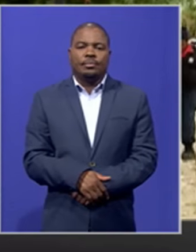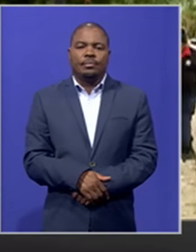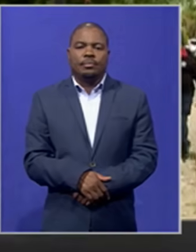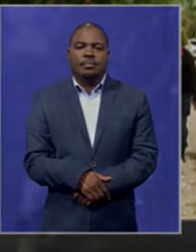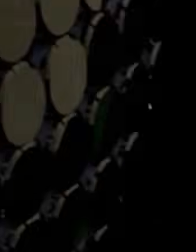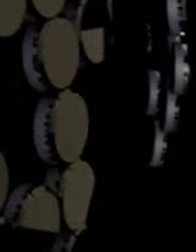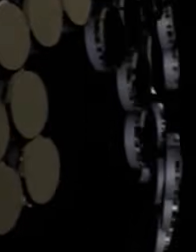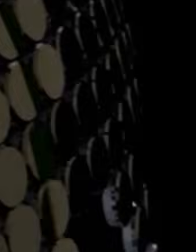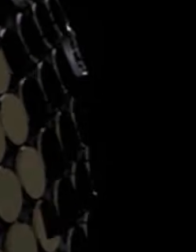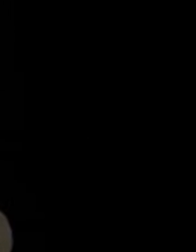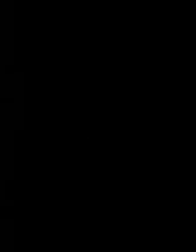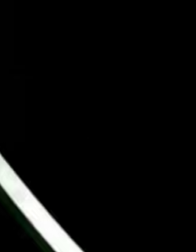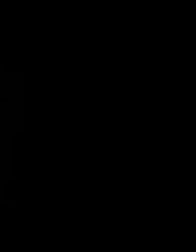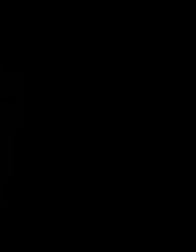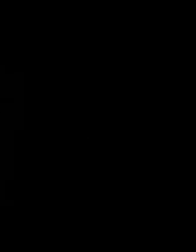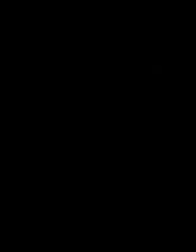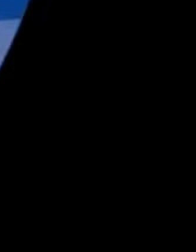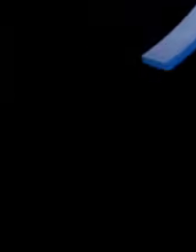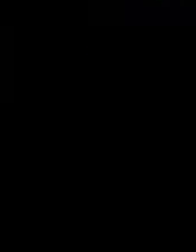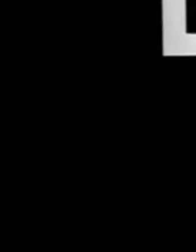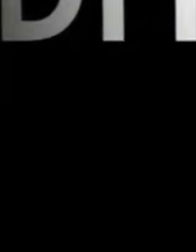Mahikeng.